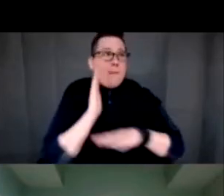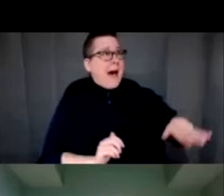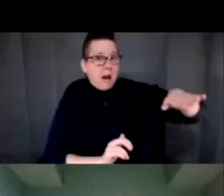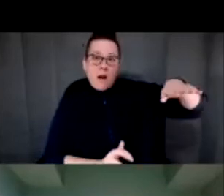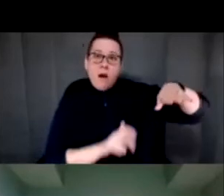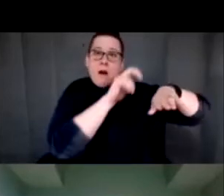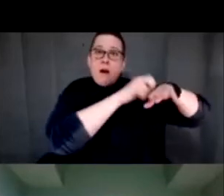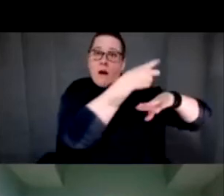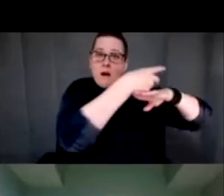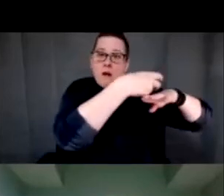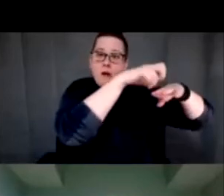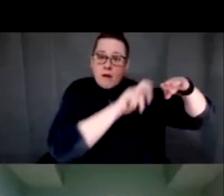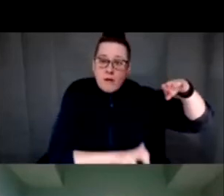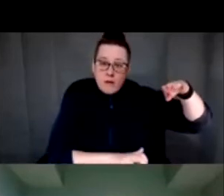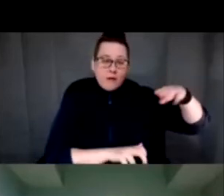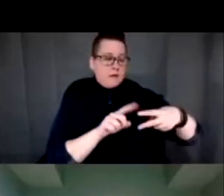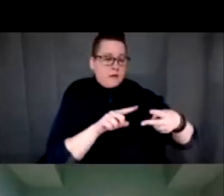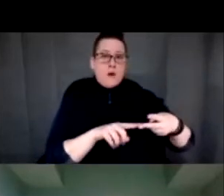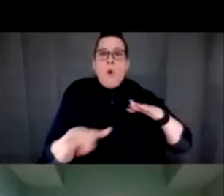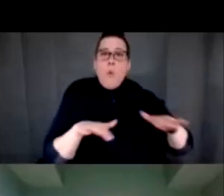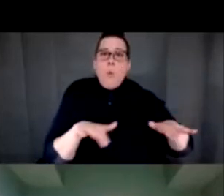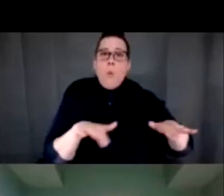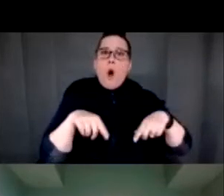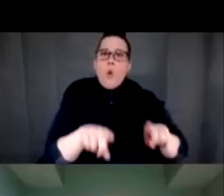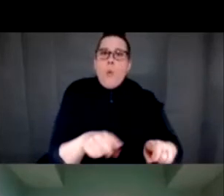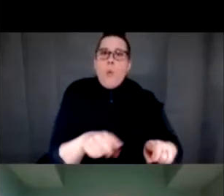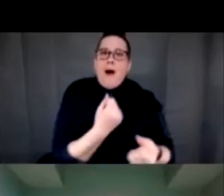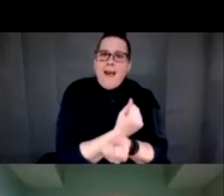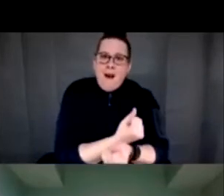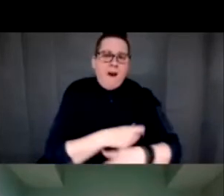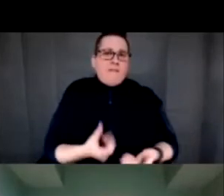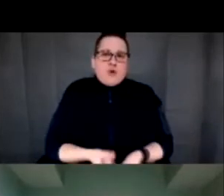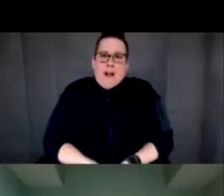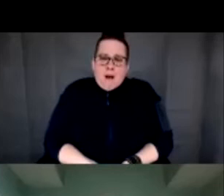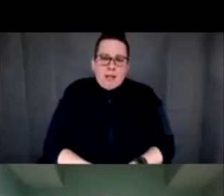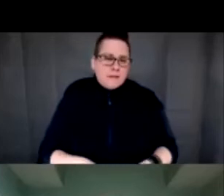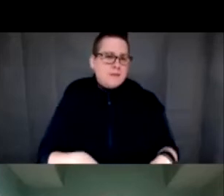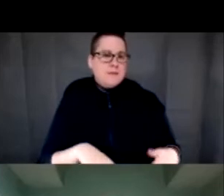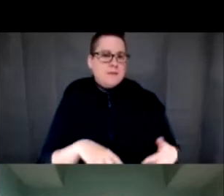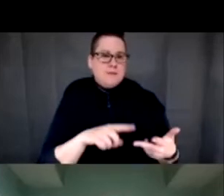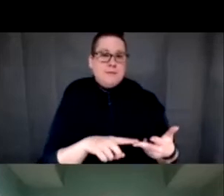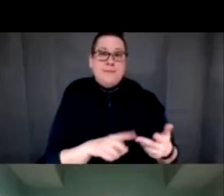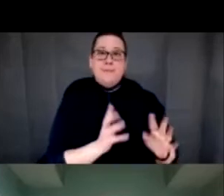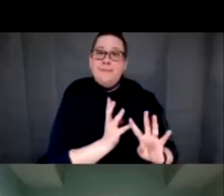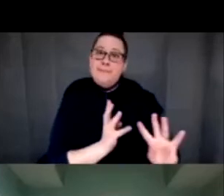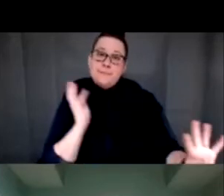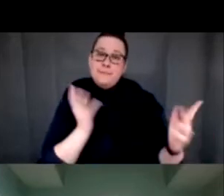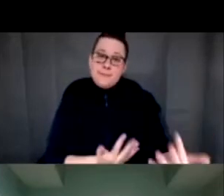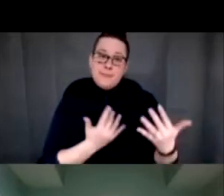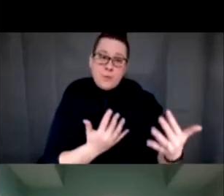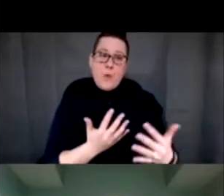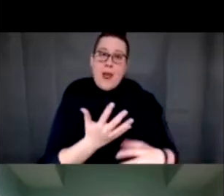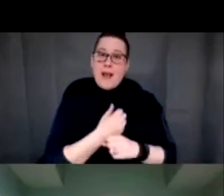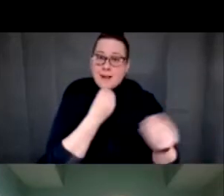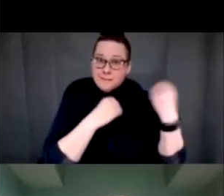bunk, walking with handcuffs or shackles, standing in line to get chow